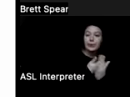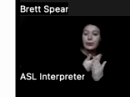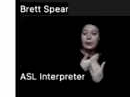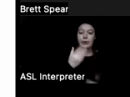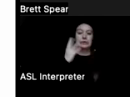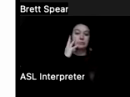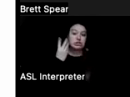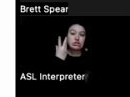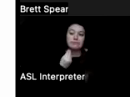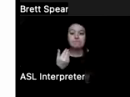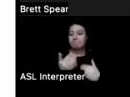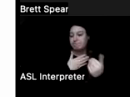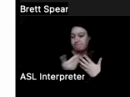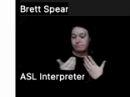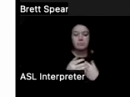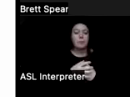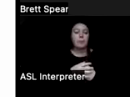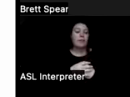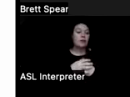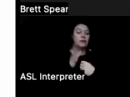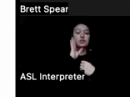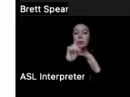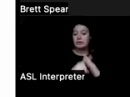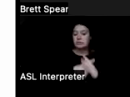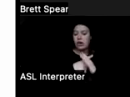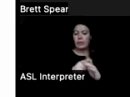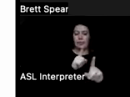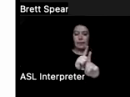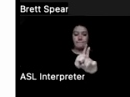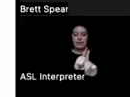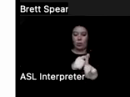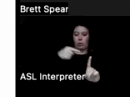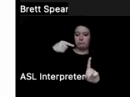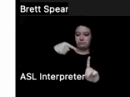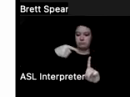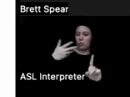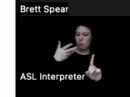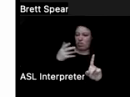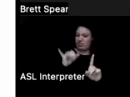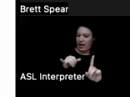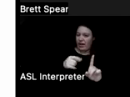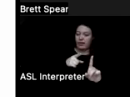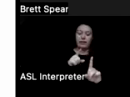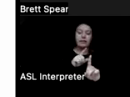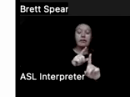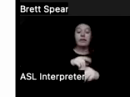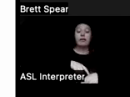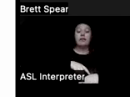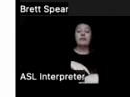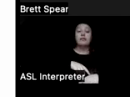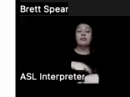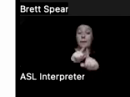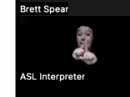that we want to do is start with a little bit of kind of, what is a mentor? And how do we then use that definition of a mentor to help